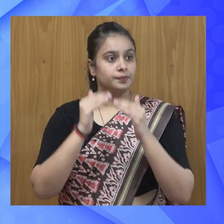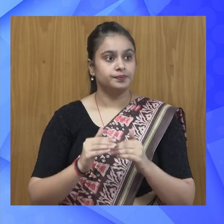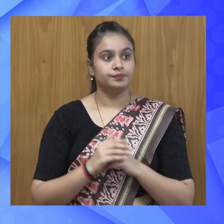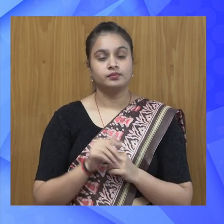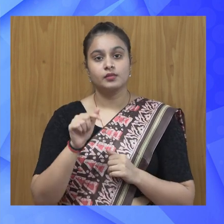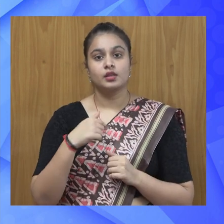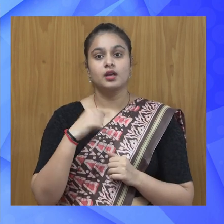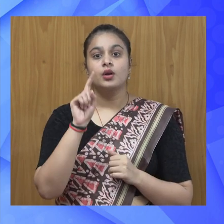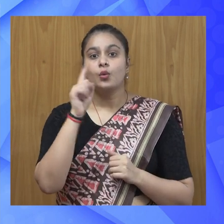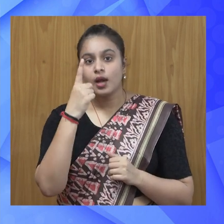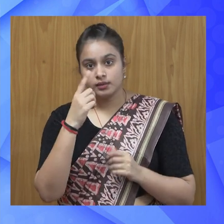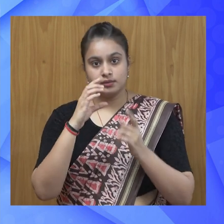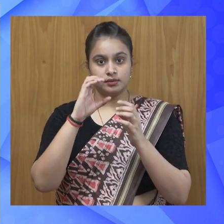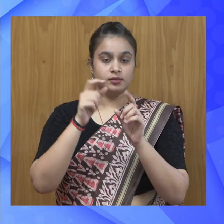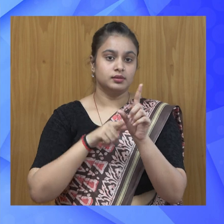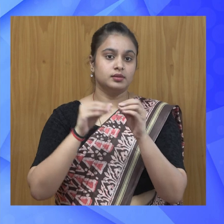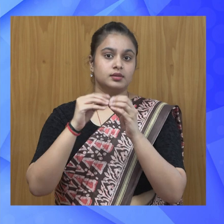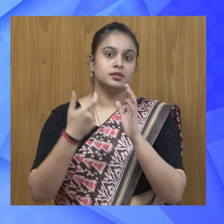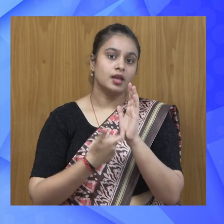one cyber search term capable, it is by